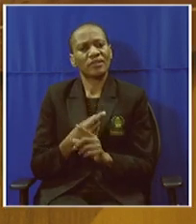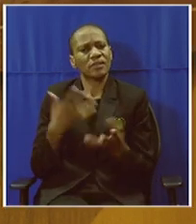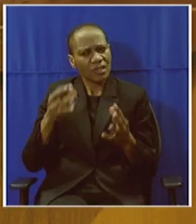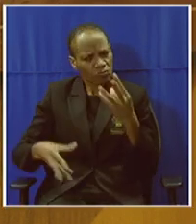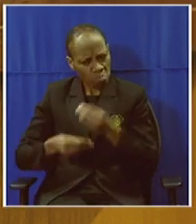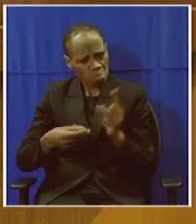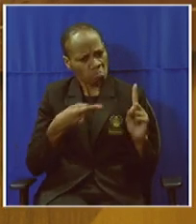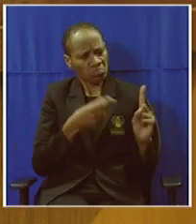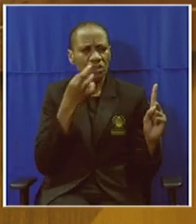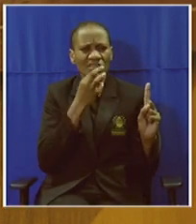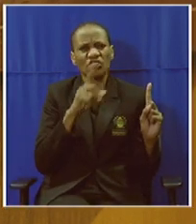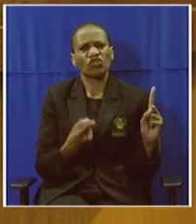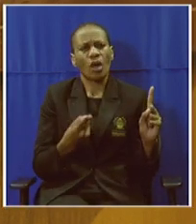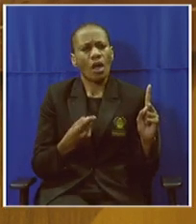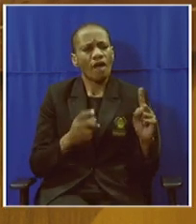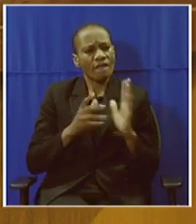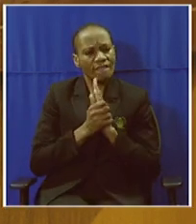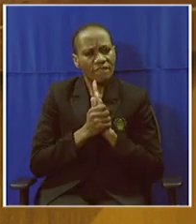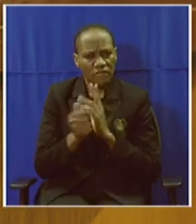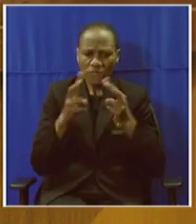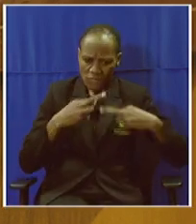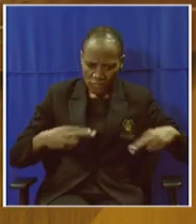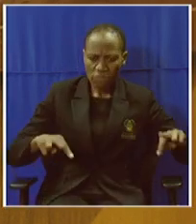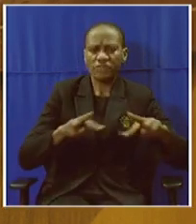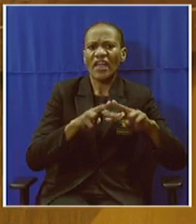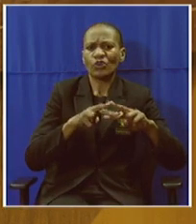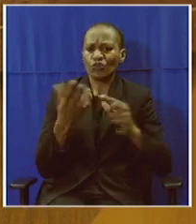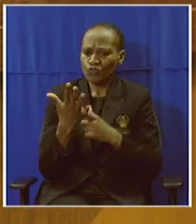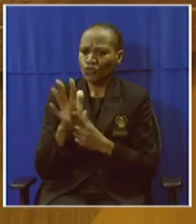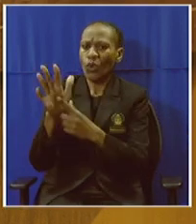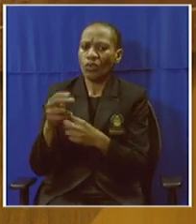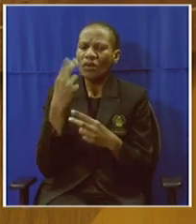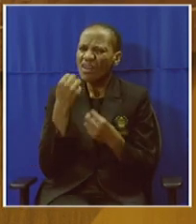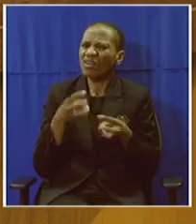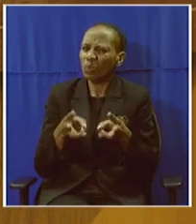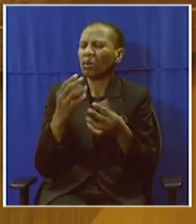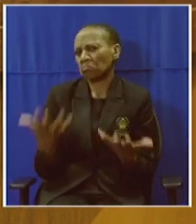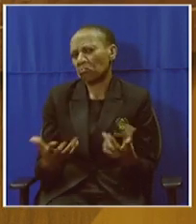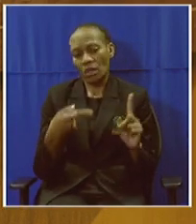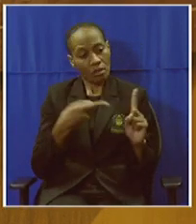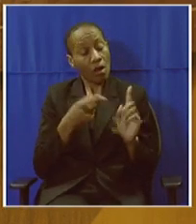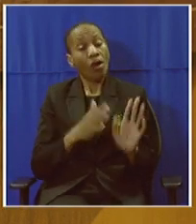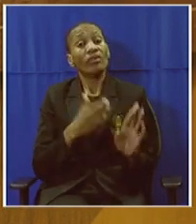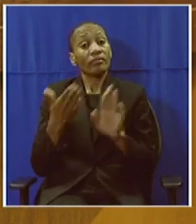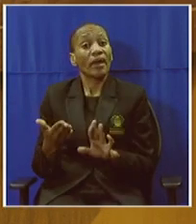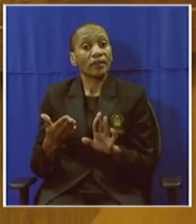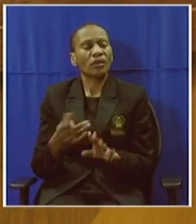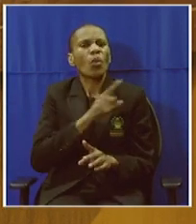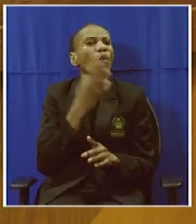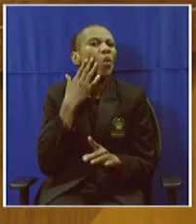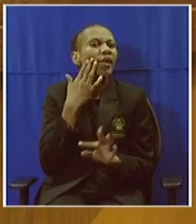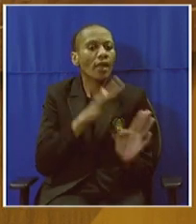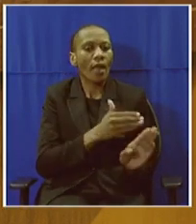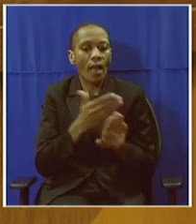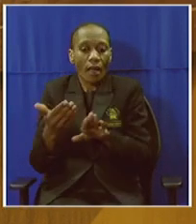importantly possessed the values of Ubuntu. Honorable Hlongwa passed away whilst assisting victims of a car